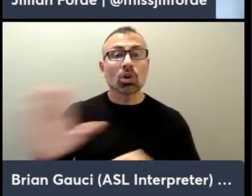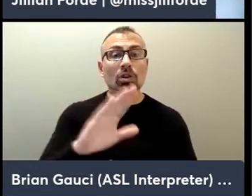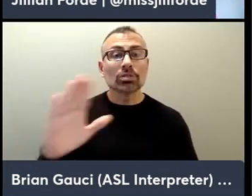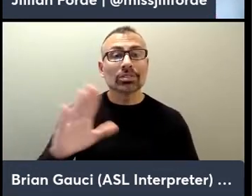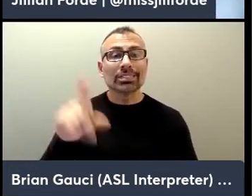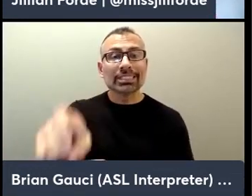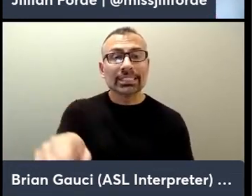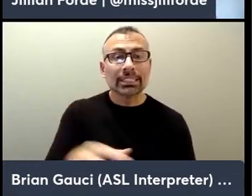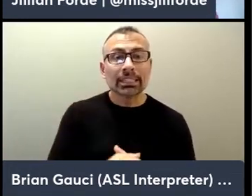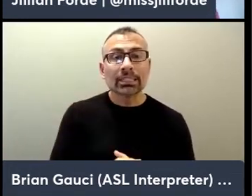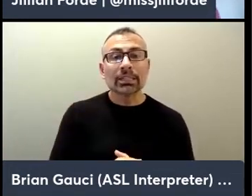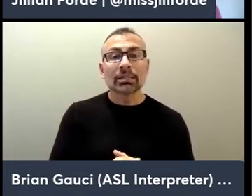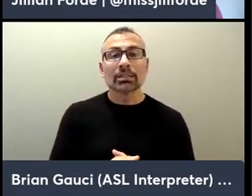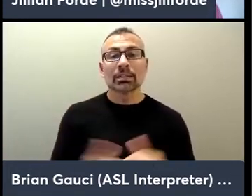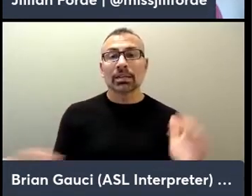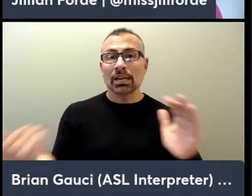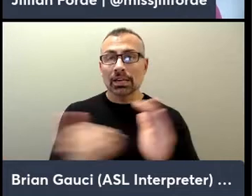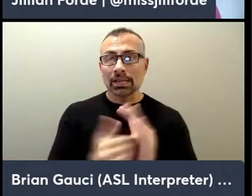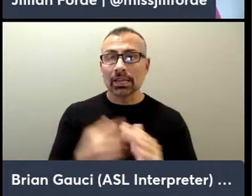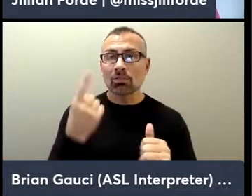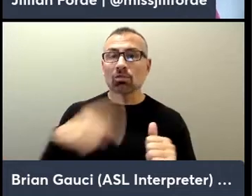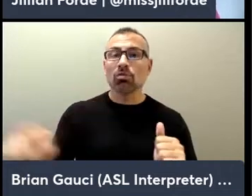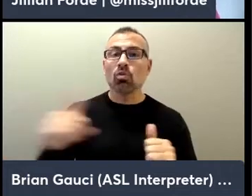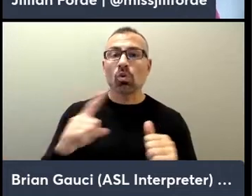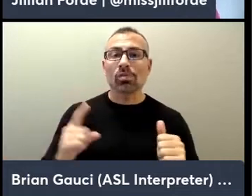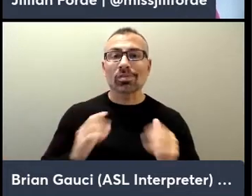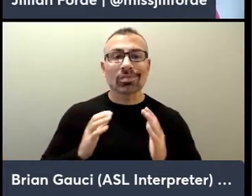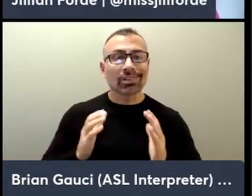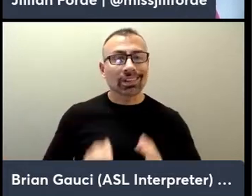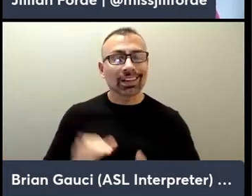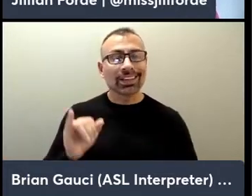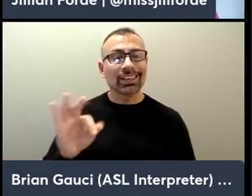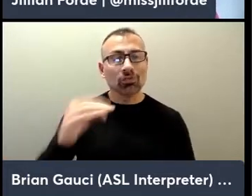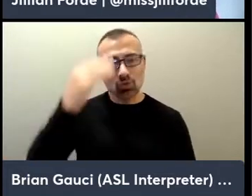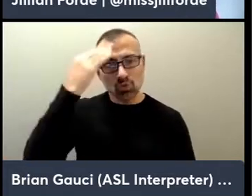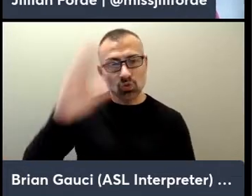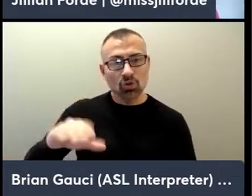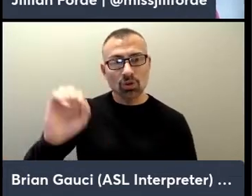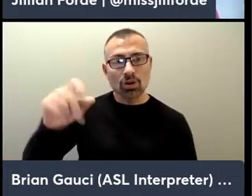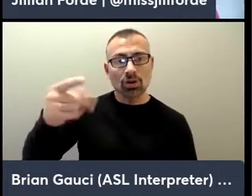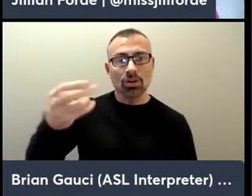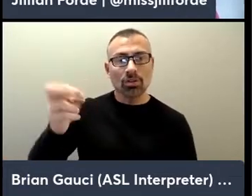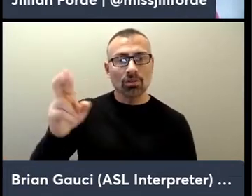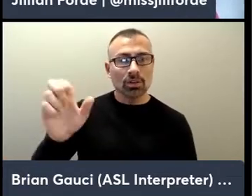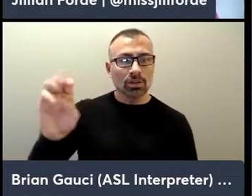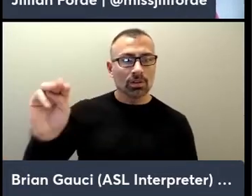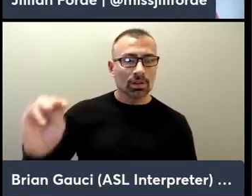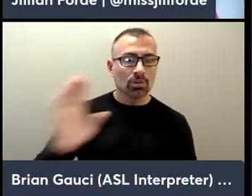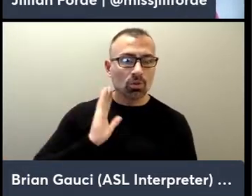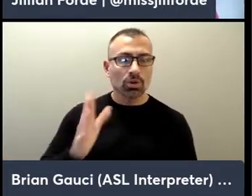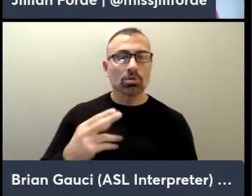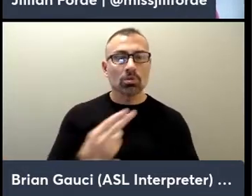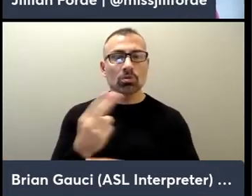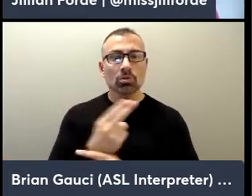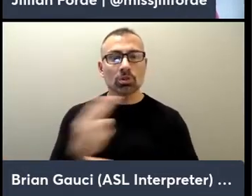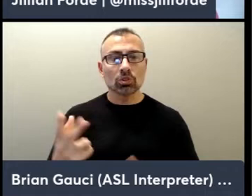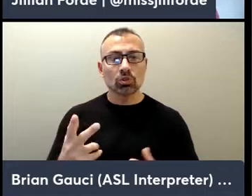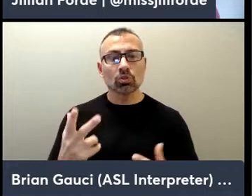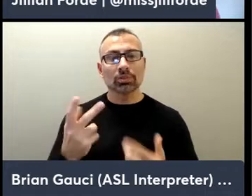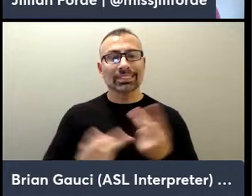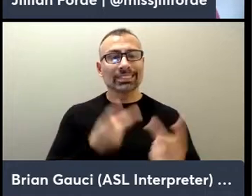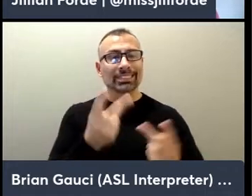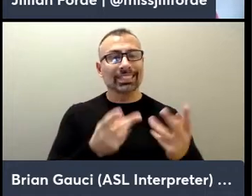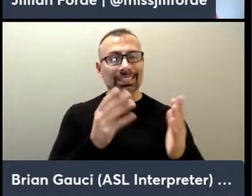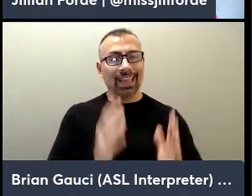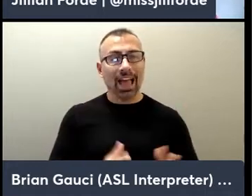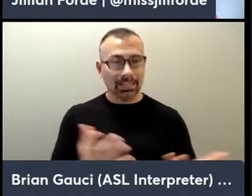there. Again, for client wise, if you're familiar with Ethereum, we are going to use the Geth client for ETH1. And yes, there was a fun ETH merge